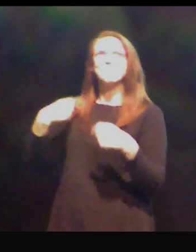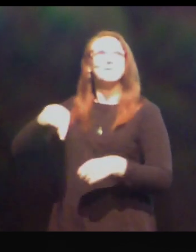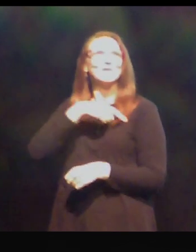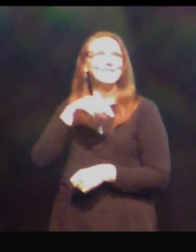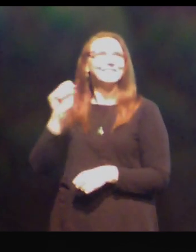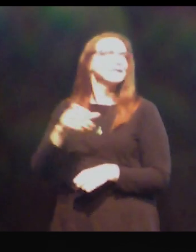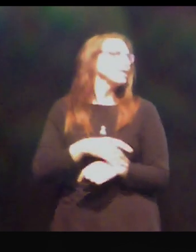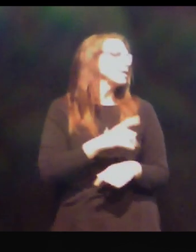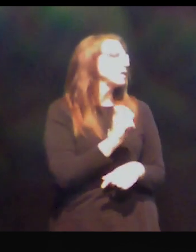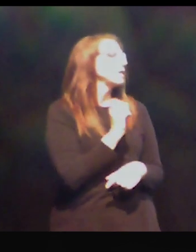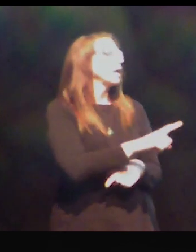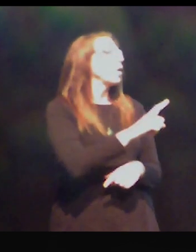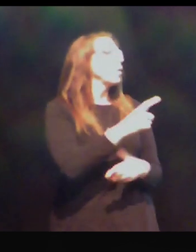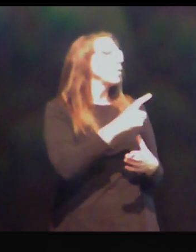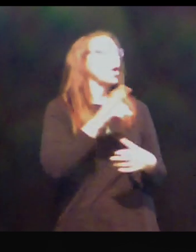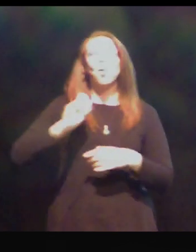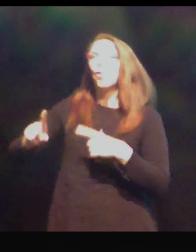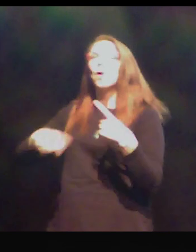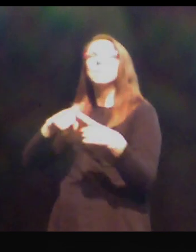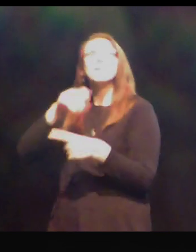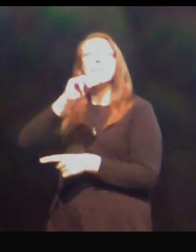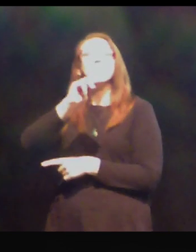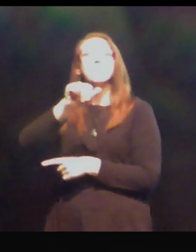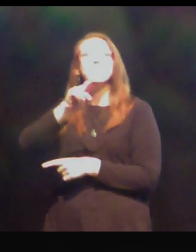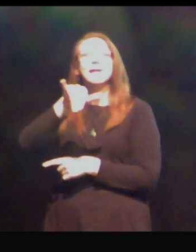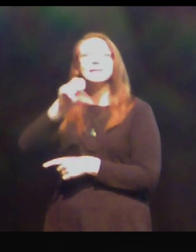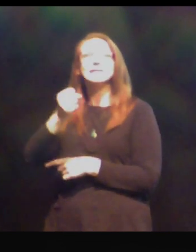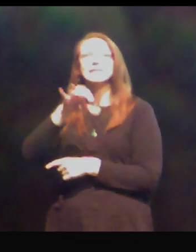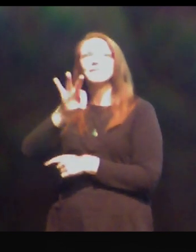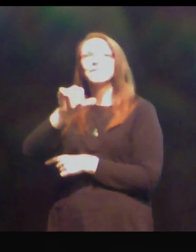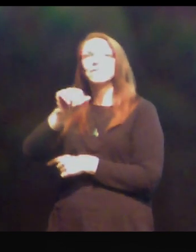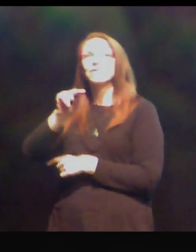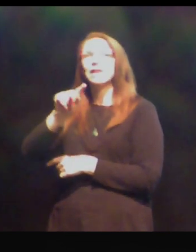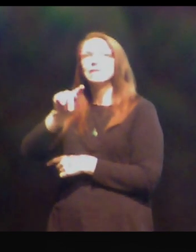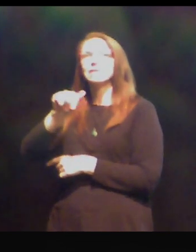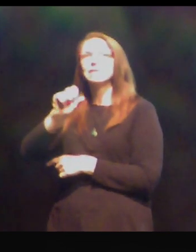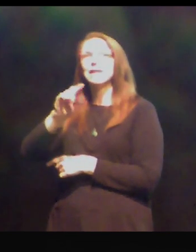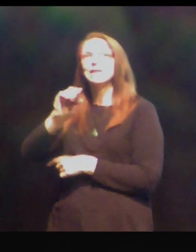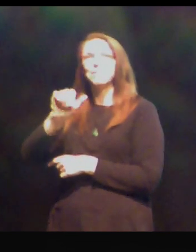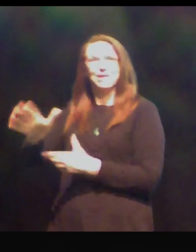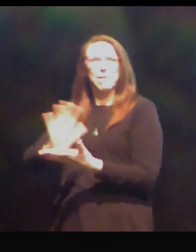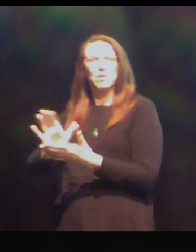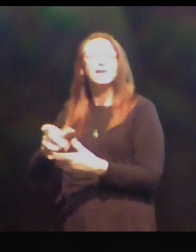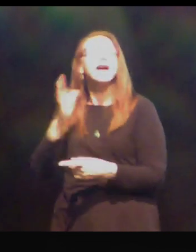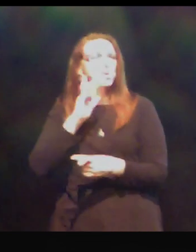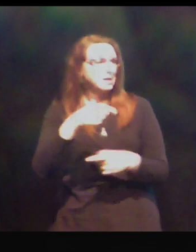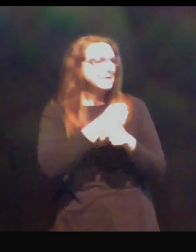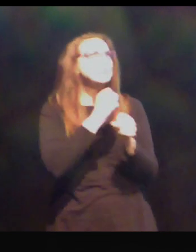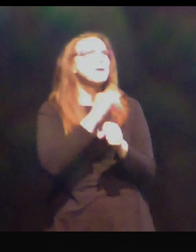to ask really quickly, what about Manny's Phantasma? Is that... I know he did that film, and then